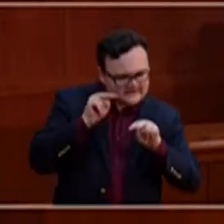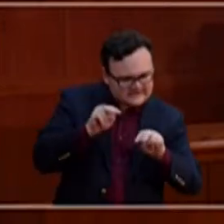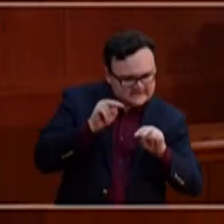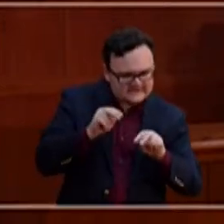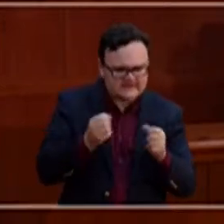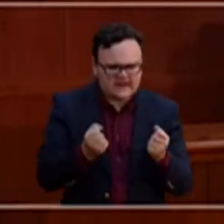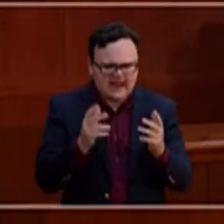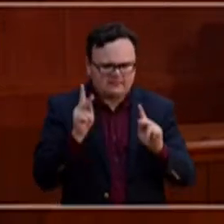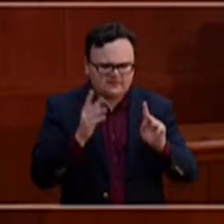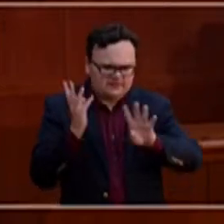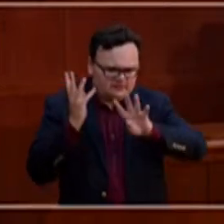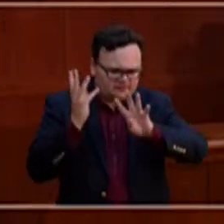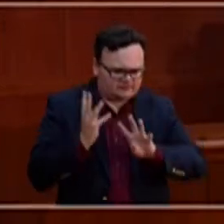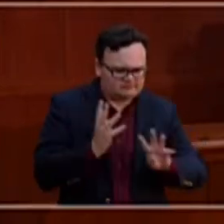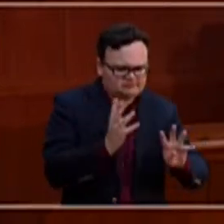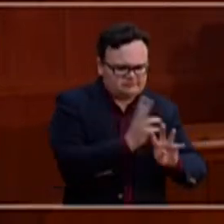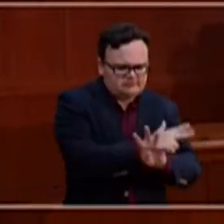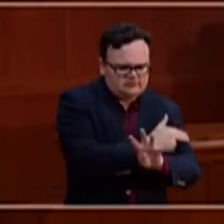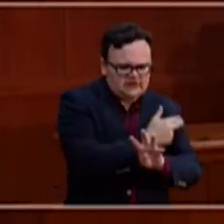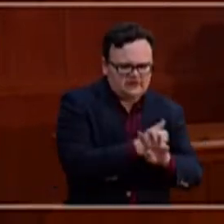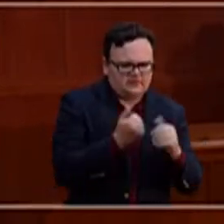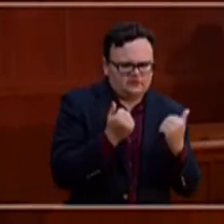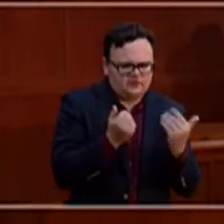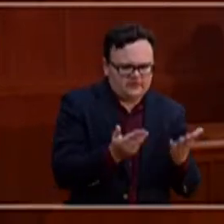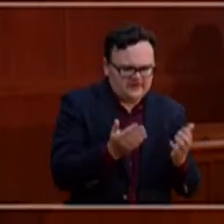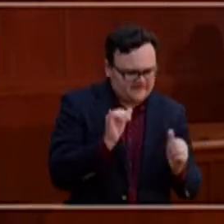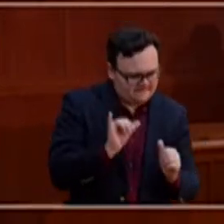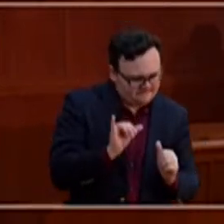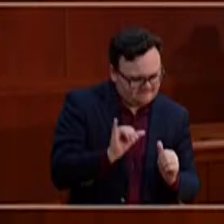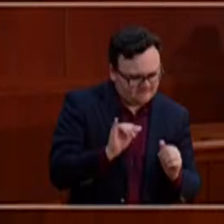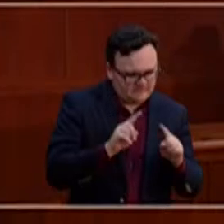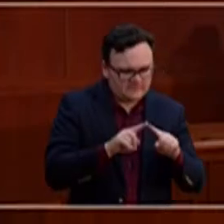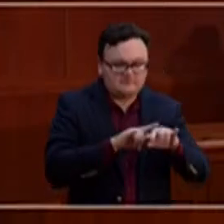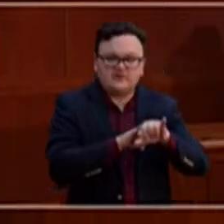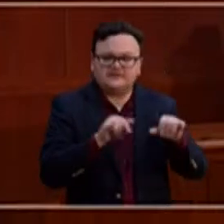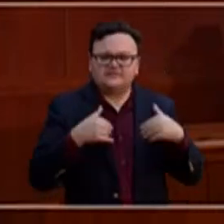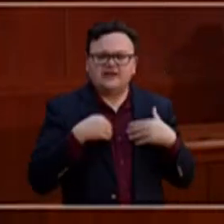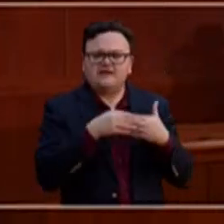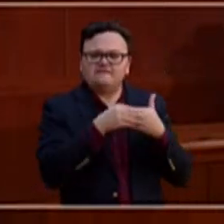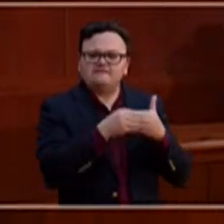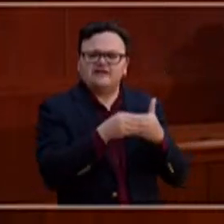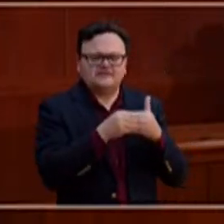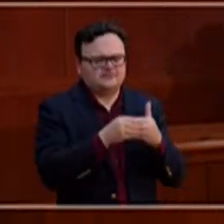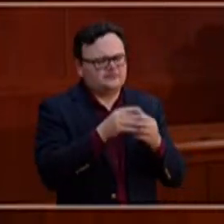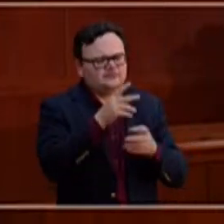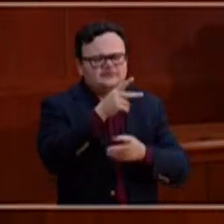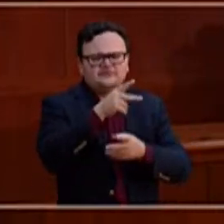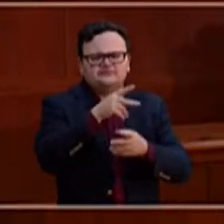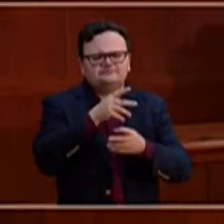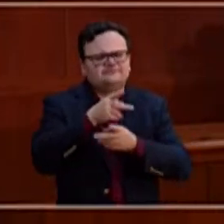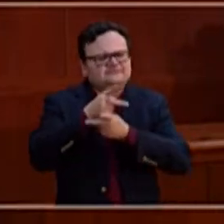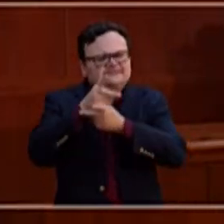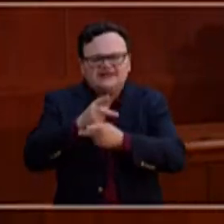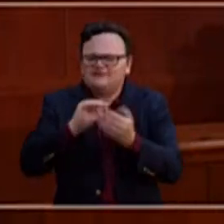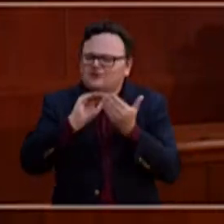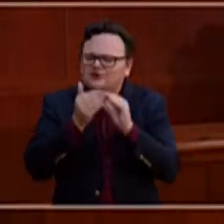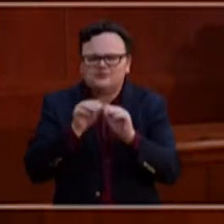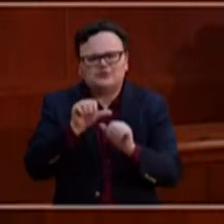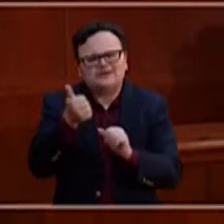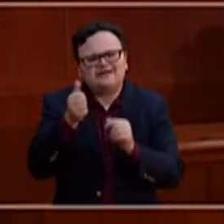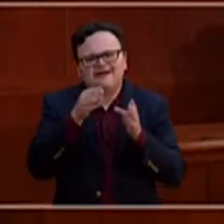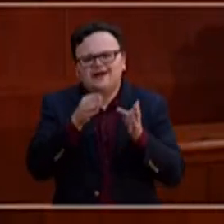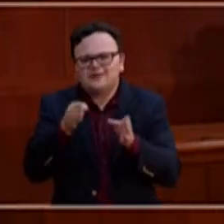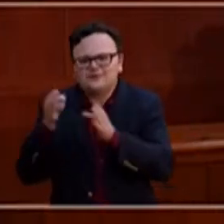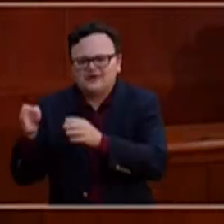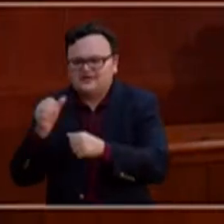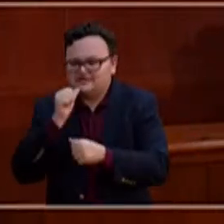resulting from COVID in our communities, but we're also able to have the flexibility to continue to care for the community in the way that we need